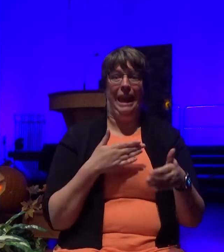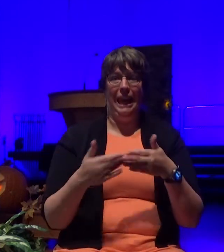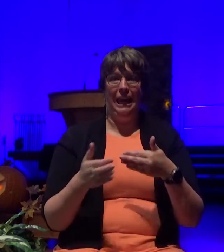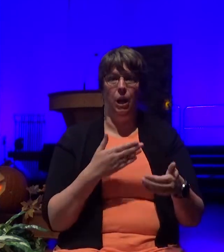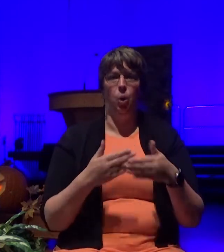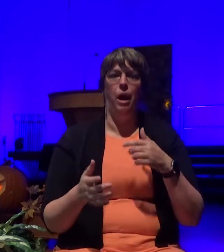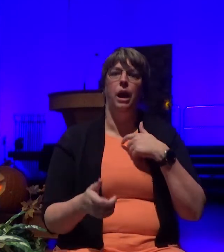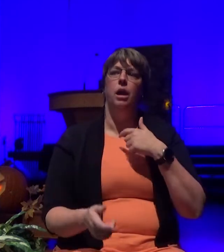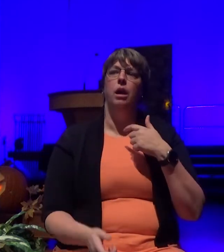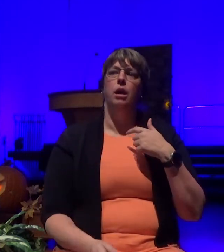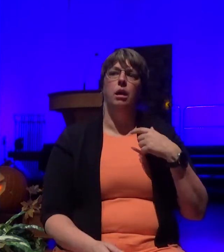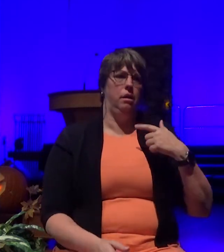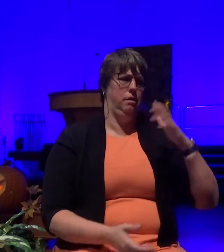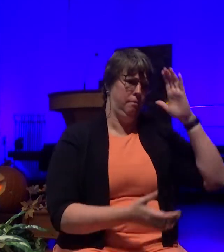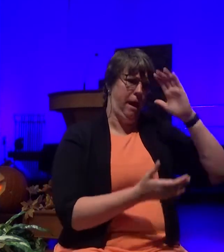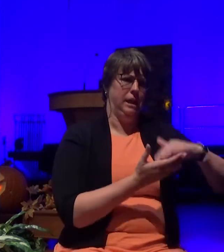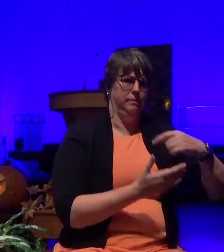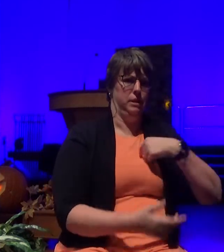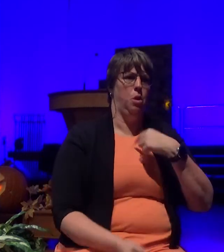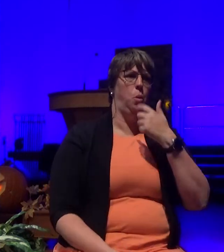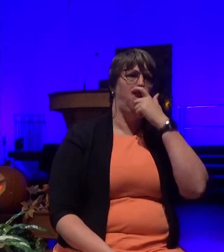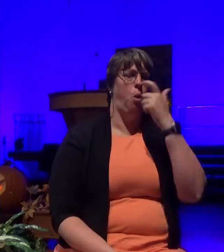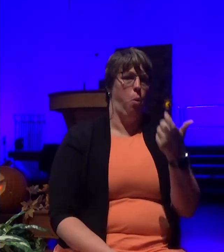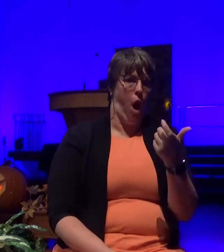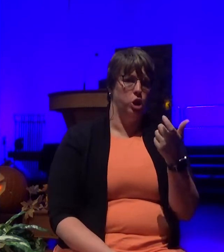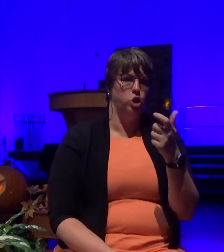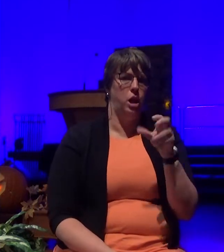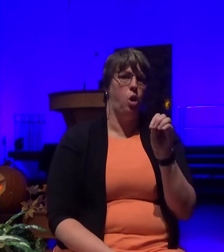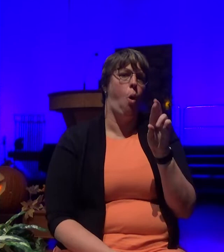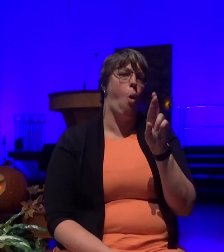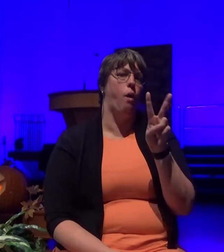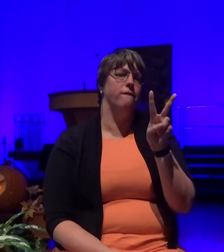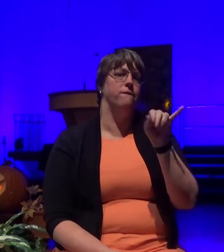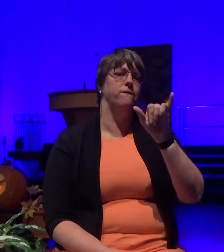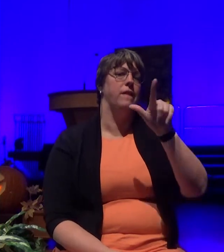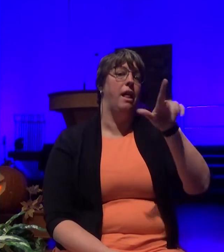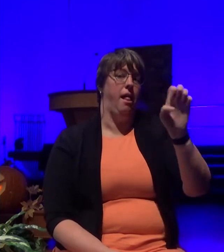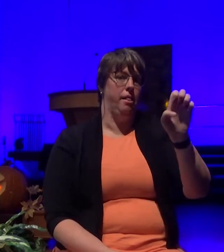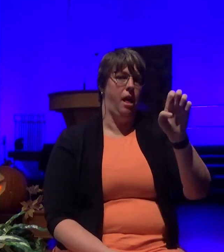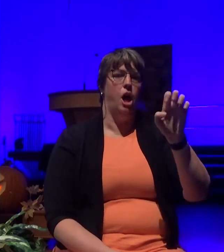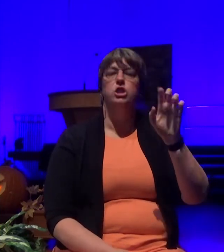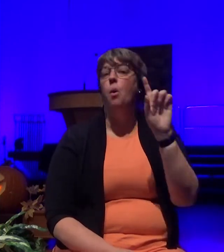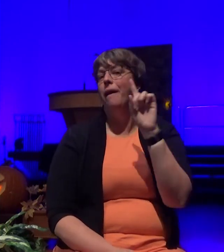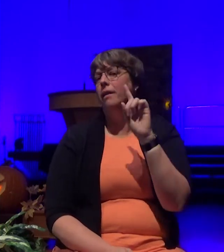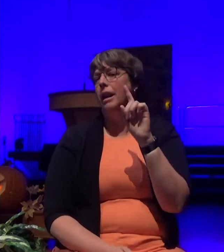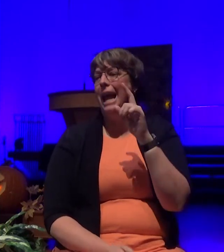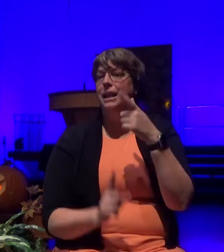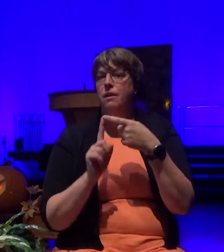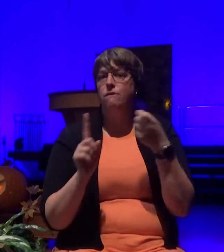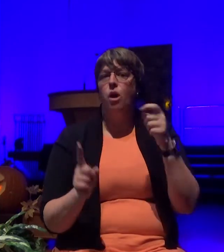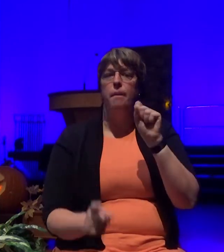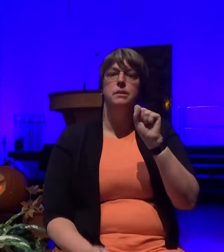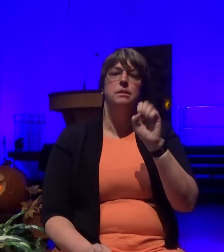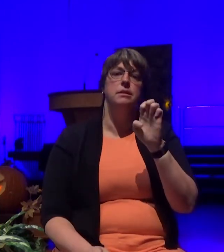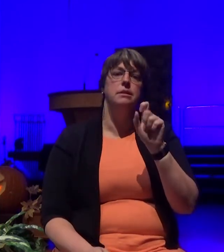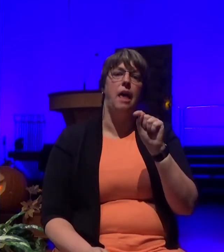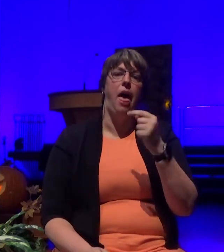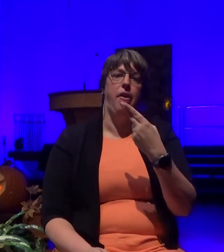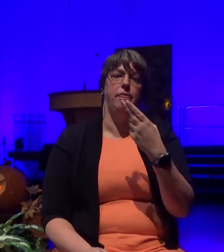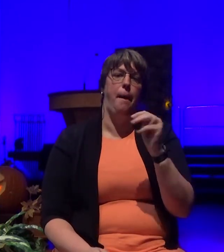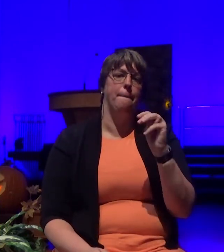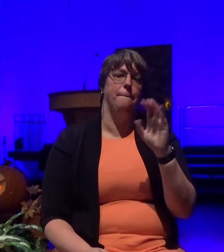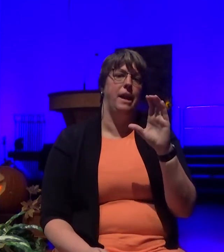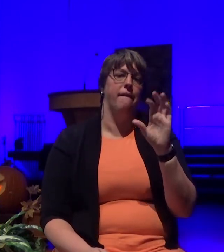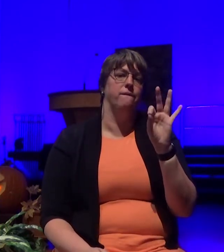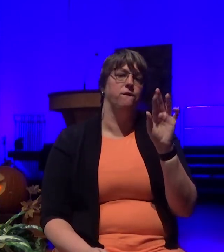is produced, directed, and written by Seth MacFarlane. And so at first I thought it was going to be some crass science fiction thing, but